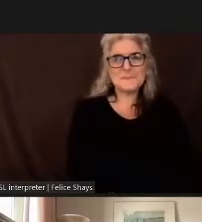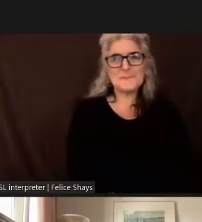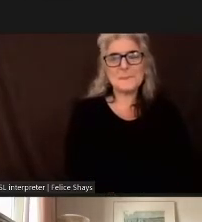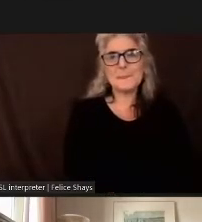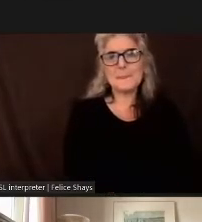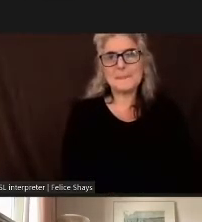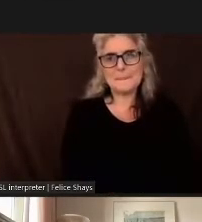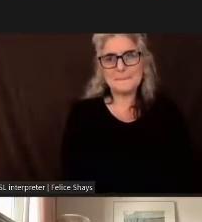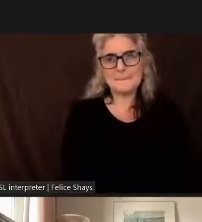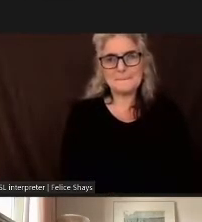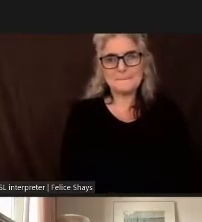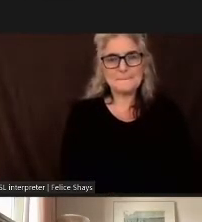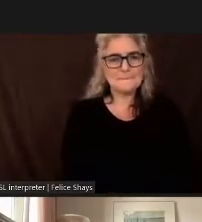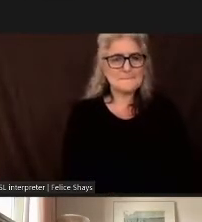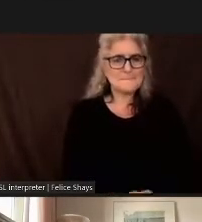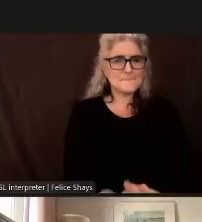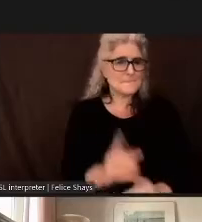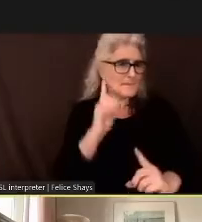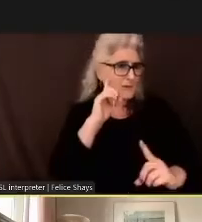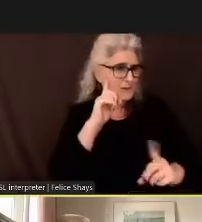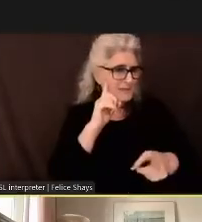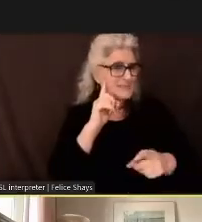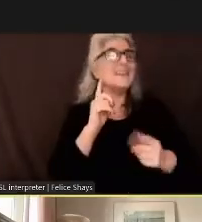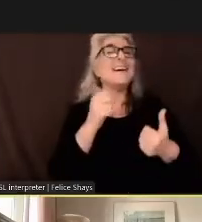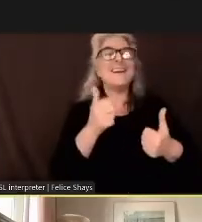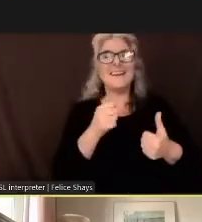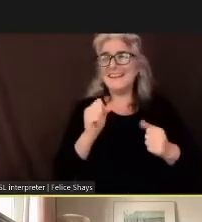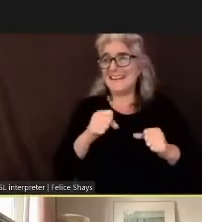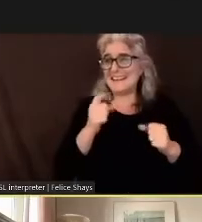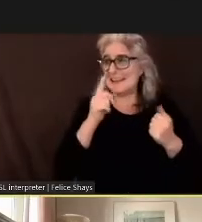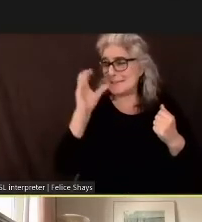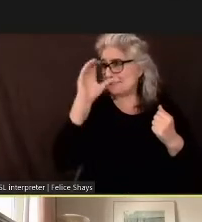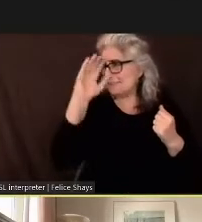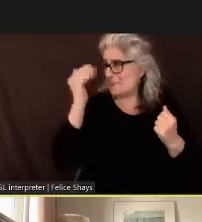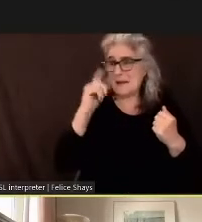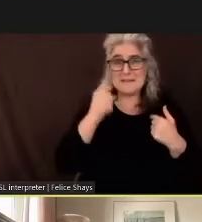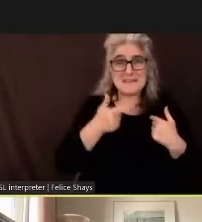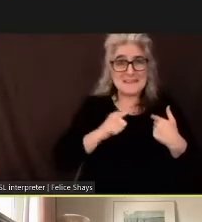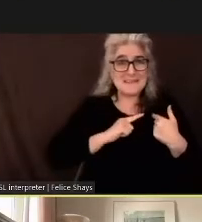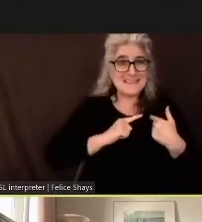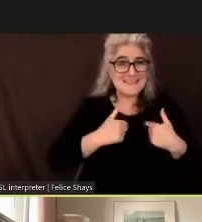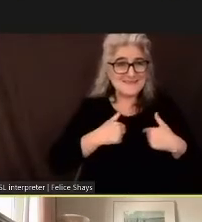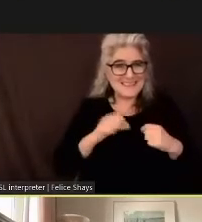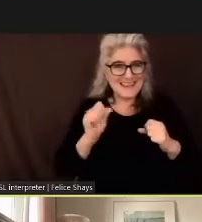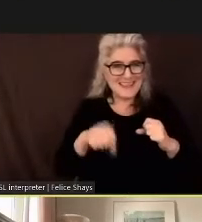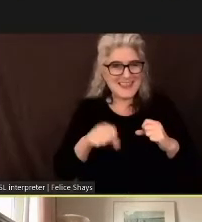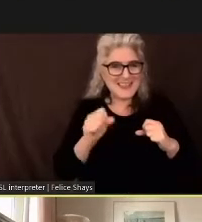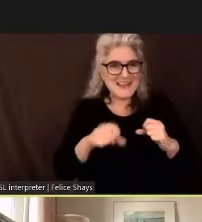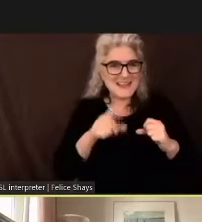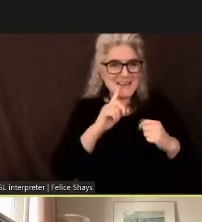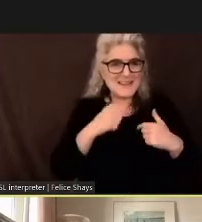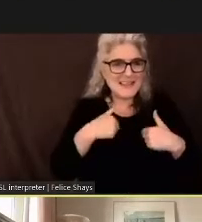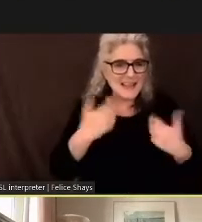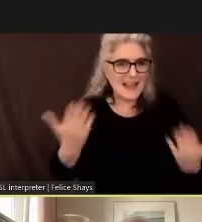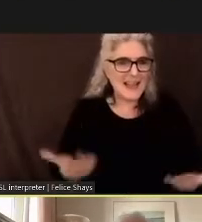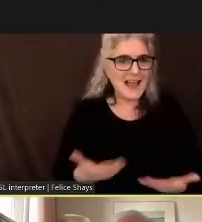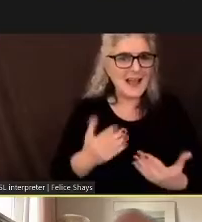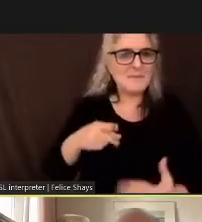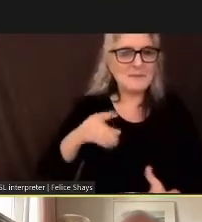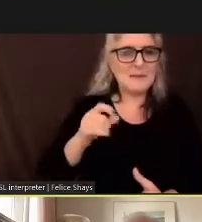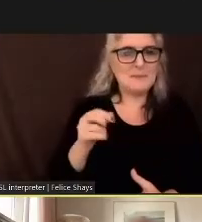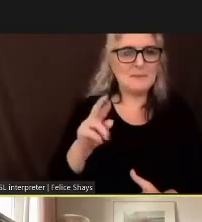Pierre, I believe you're next. Yeah, I guess it's my turn. Hello, I'm Pierre. I'm Pierre Lussier. I'm the president of Earth